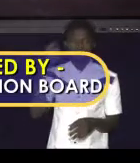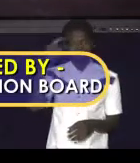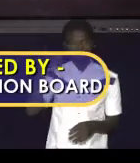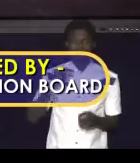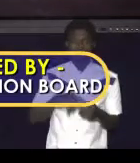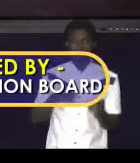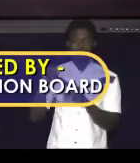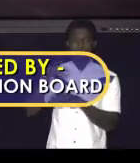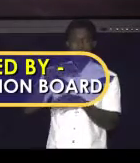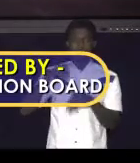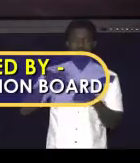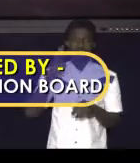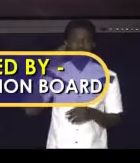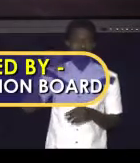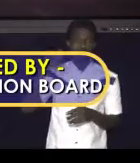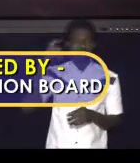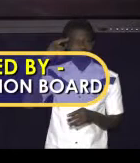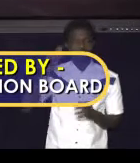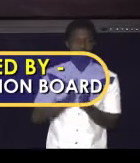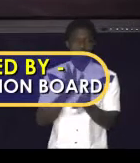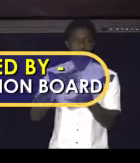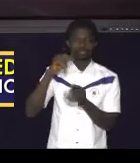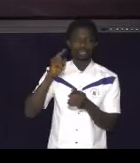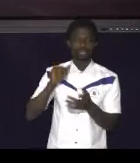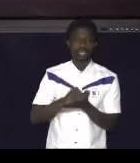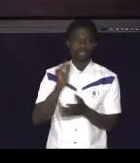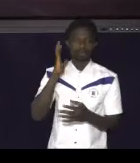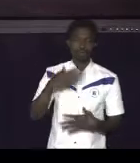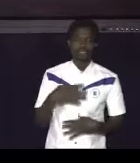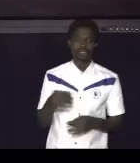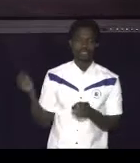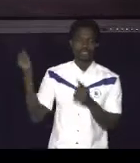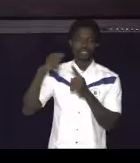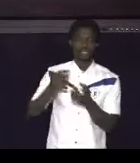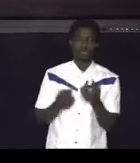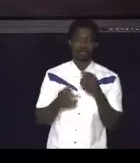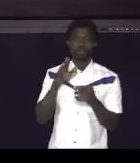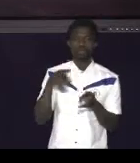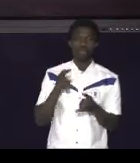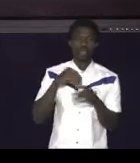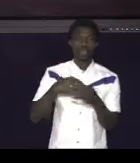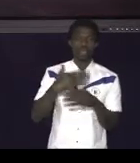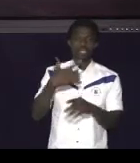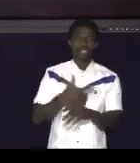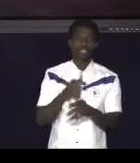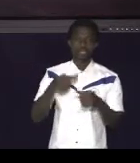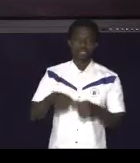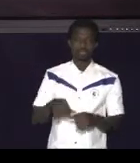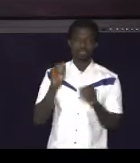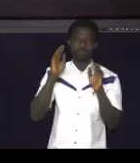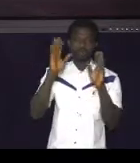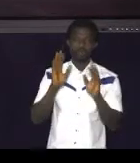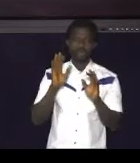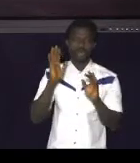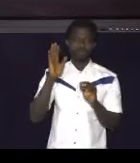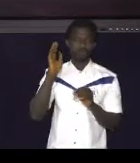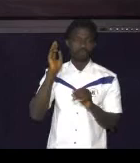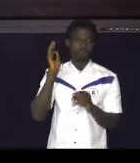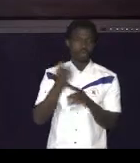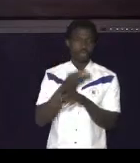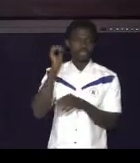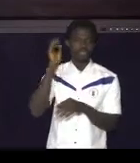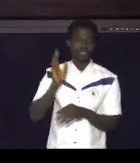for the general studies lesson, which will be interesting. Till I come your way in the next lesson, remain wonderful